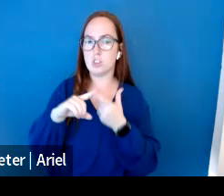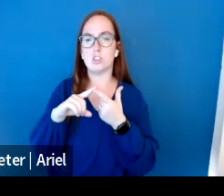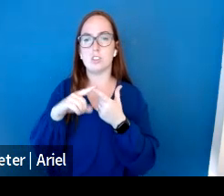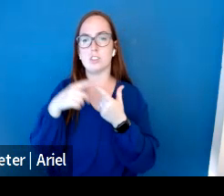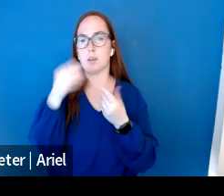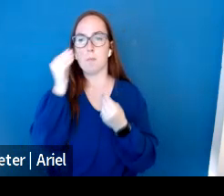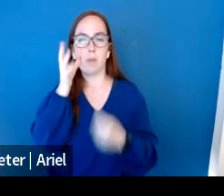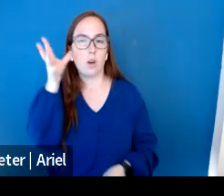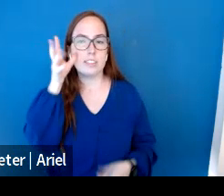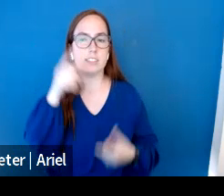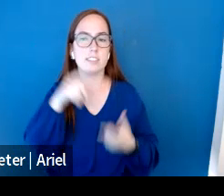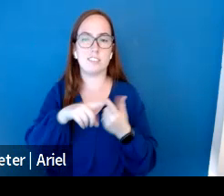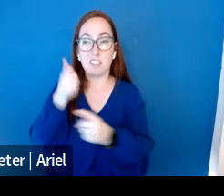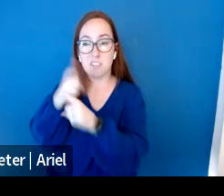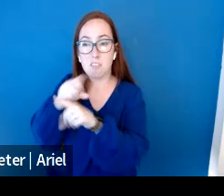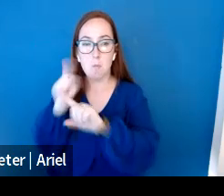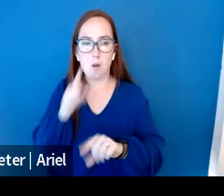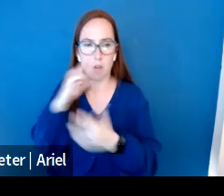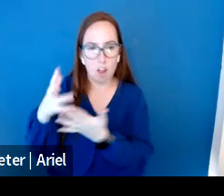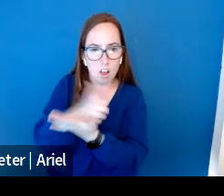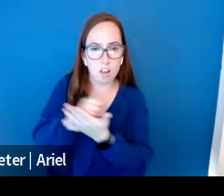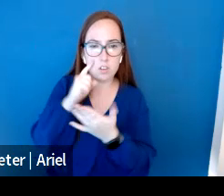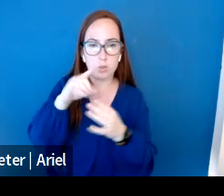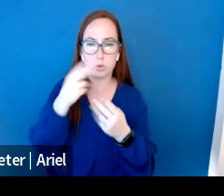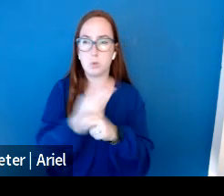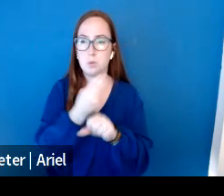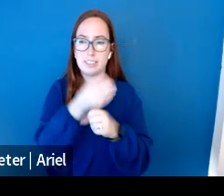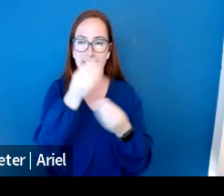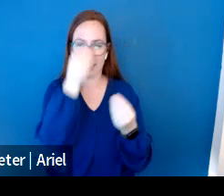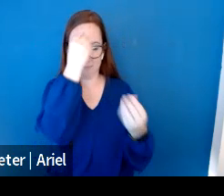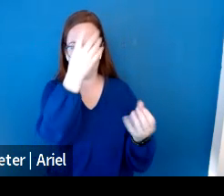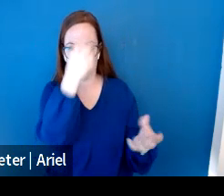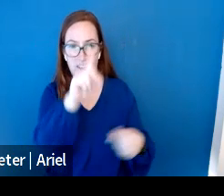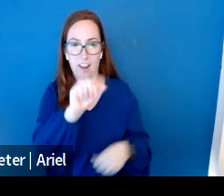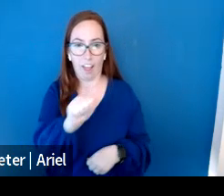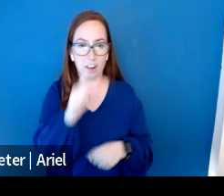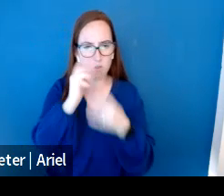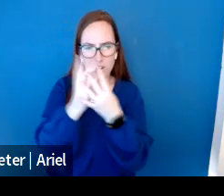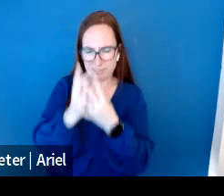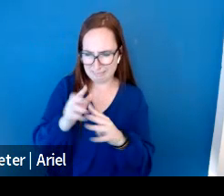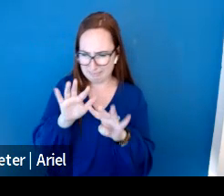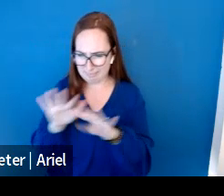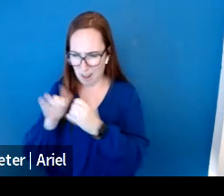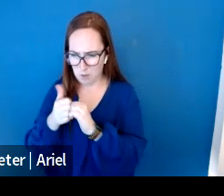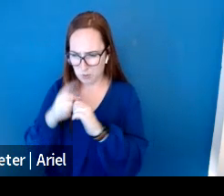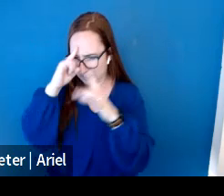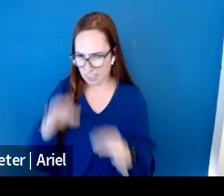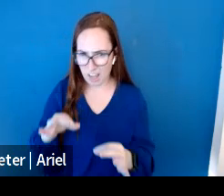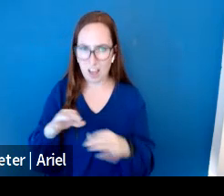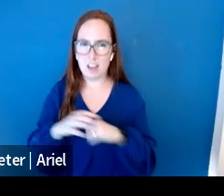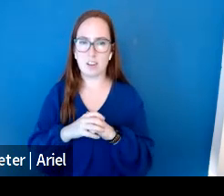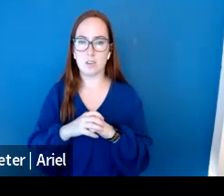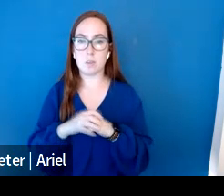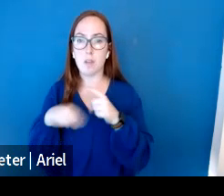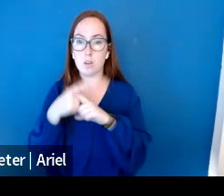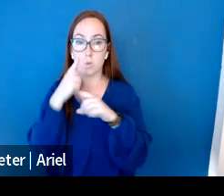that assumes a clearly defined population, such as, for example, a specific grade in a school or all